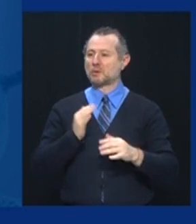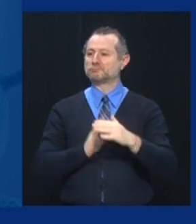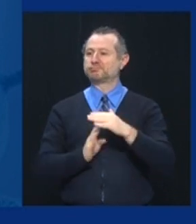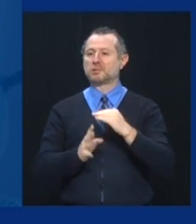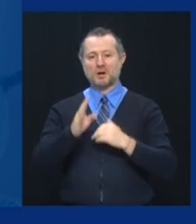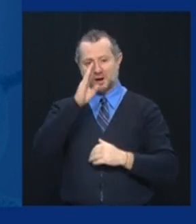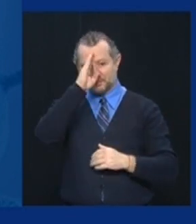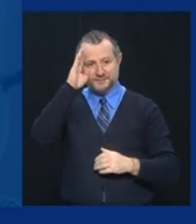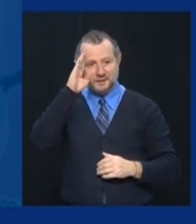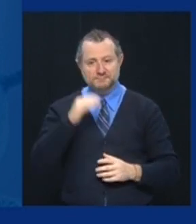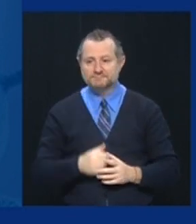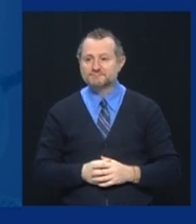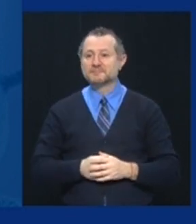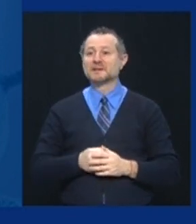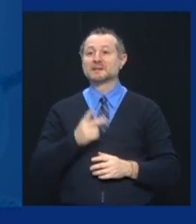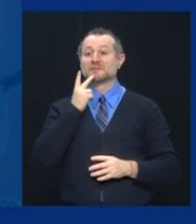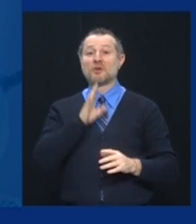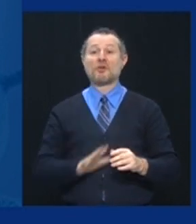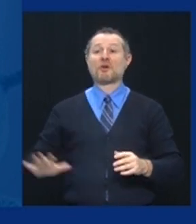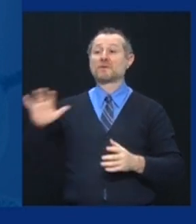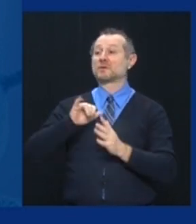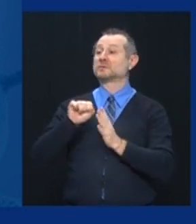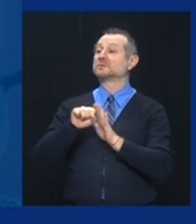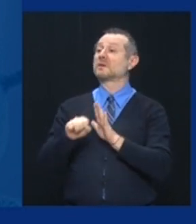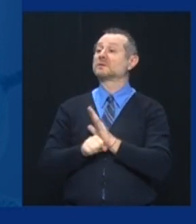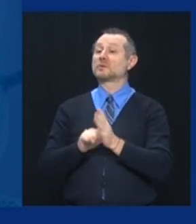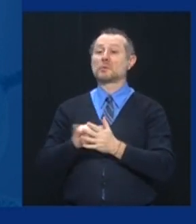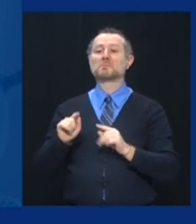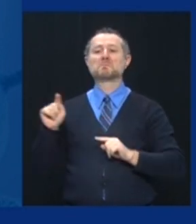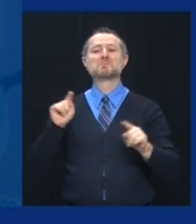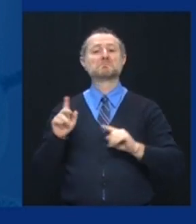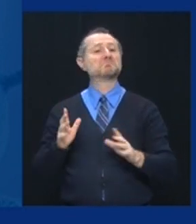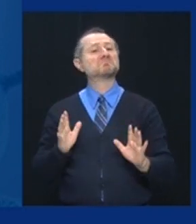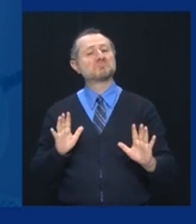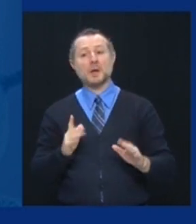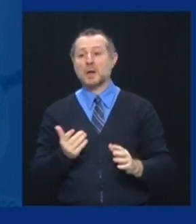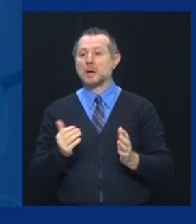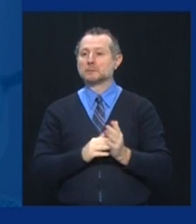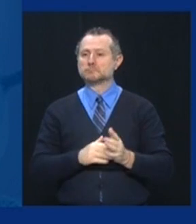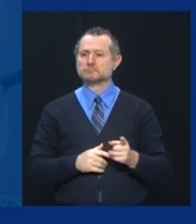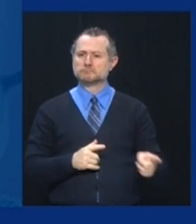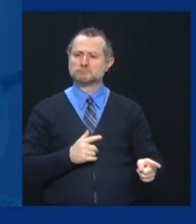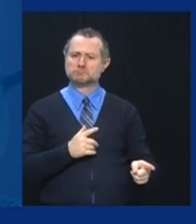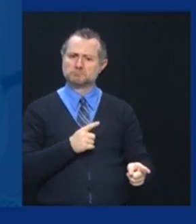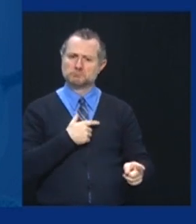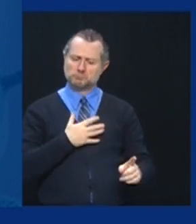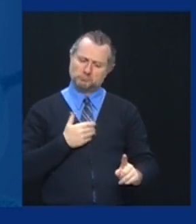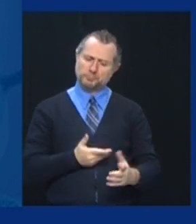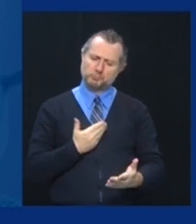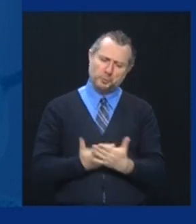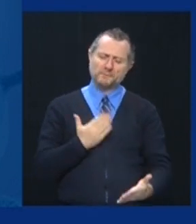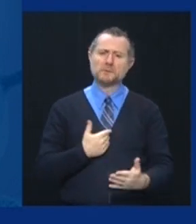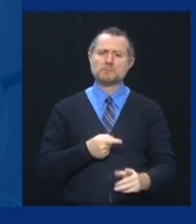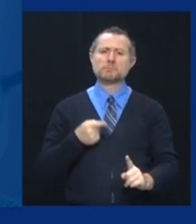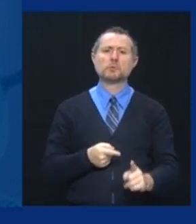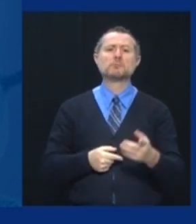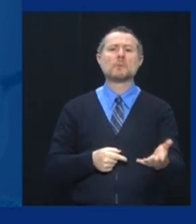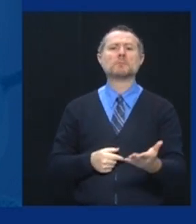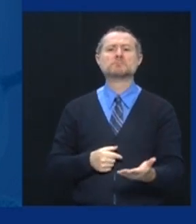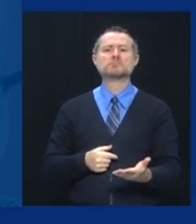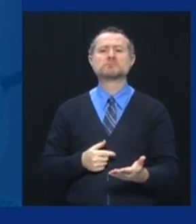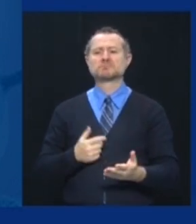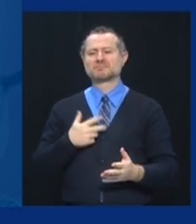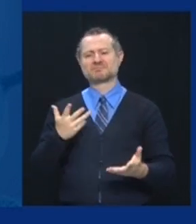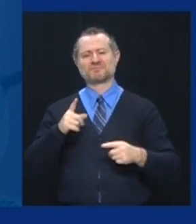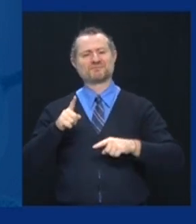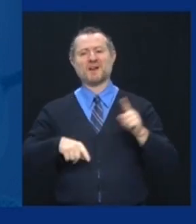And you see the numbers across the state. Again, this makes the point that that variance is